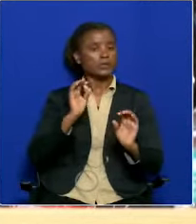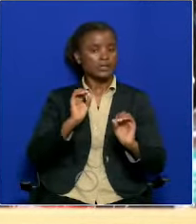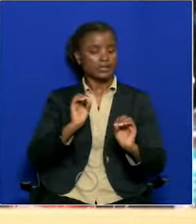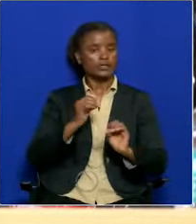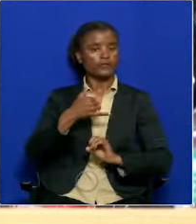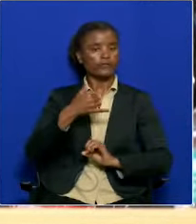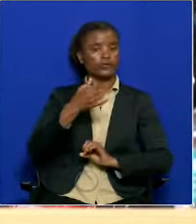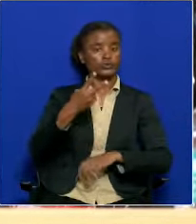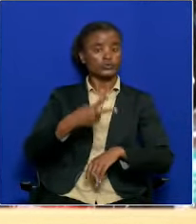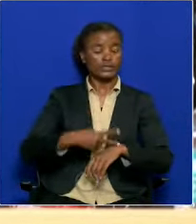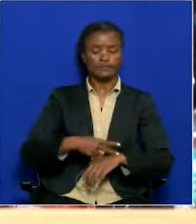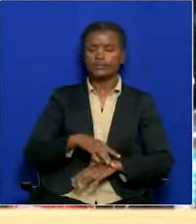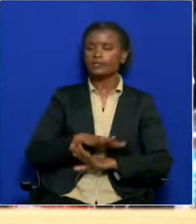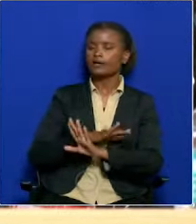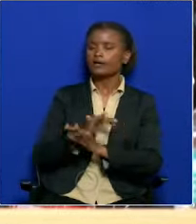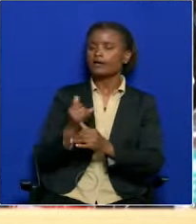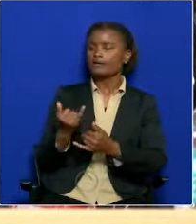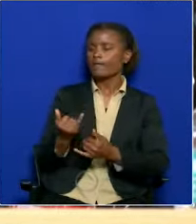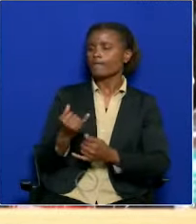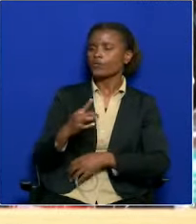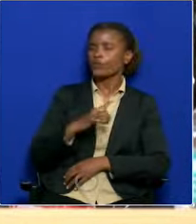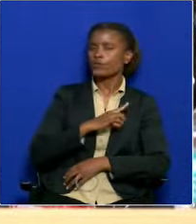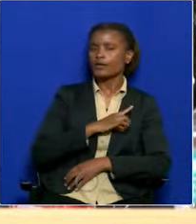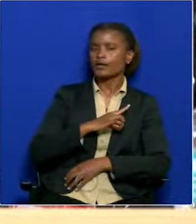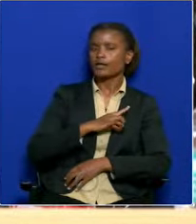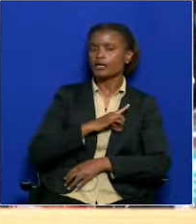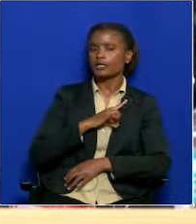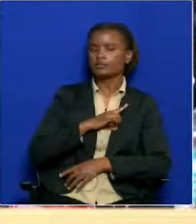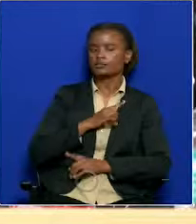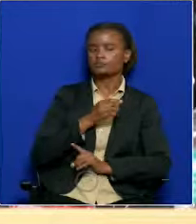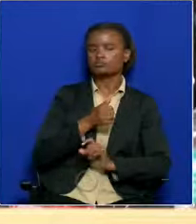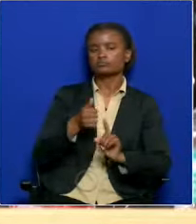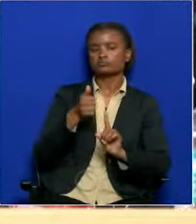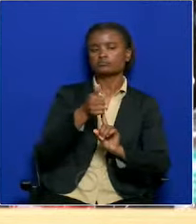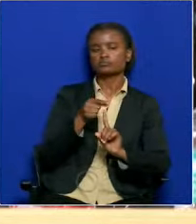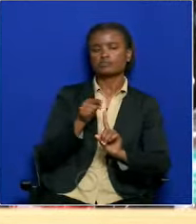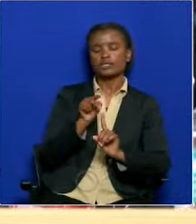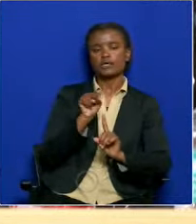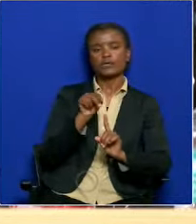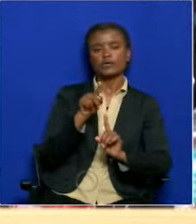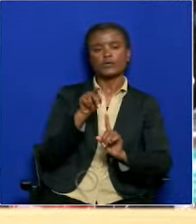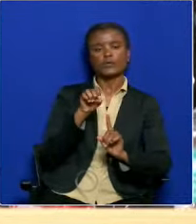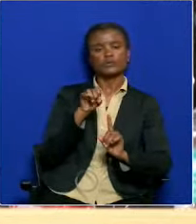Why was Sergeant Ngosi sending you this information?